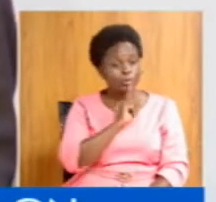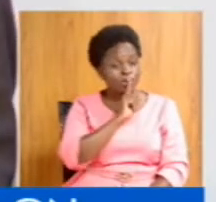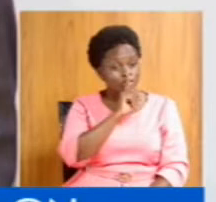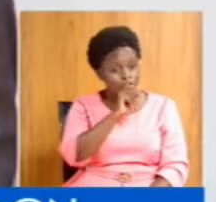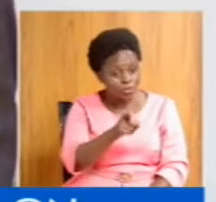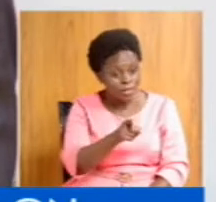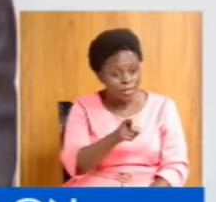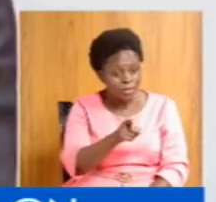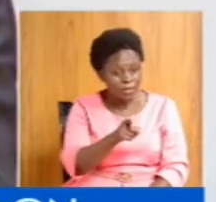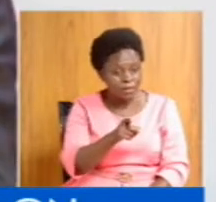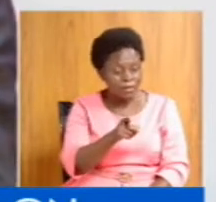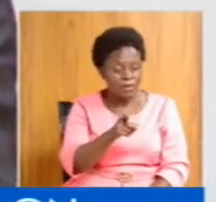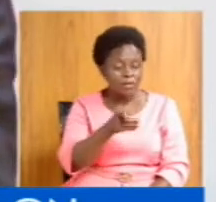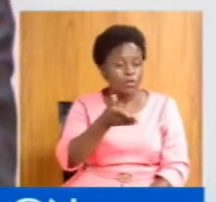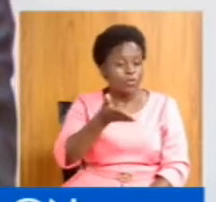have